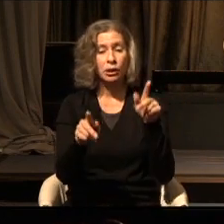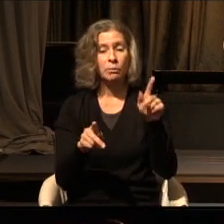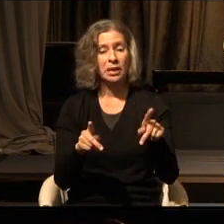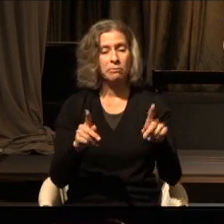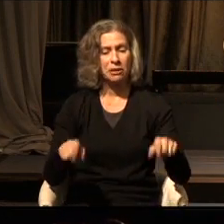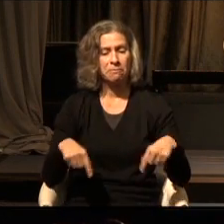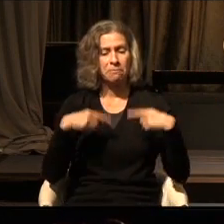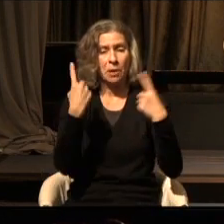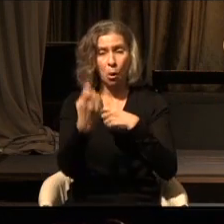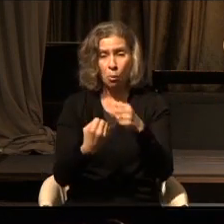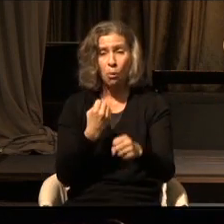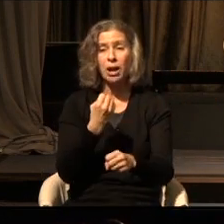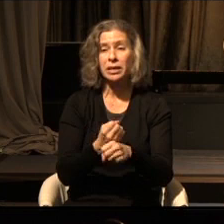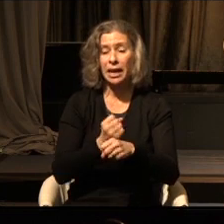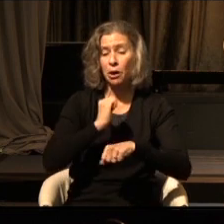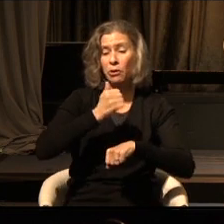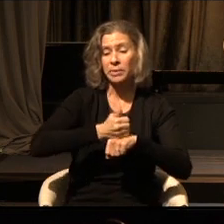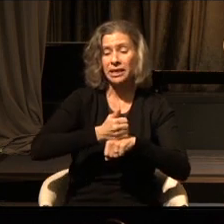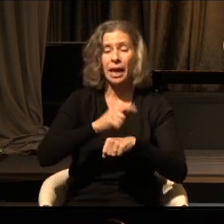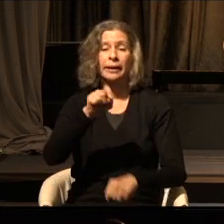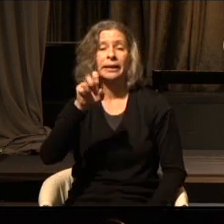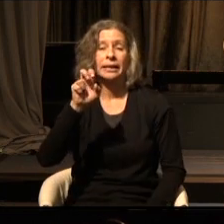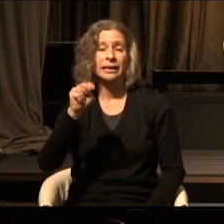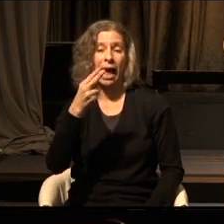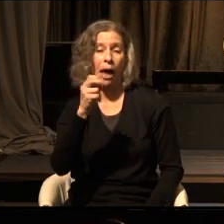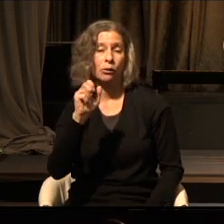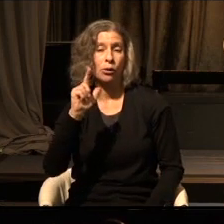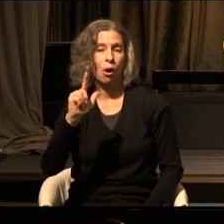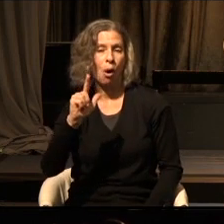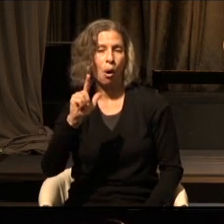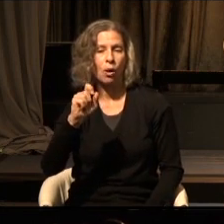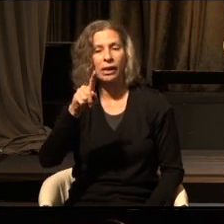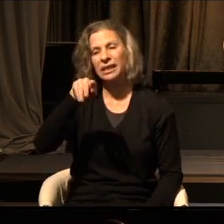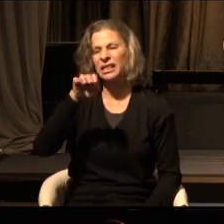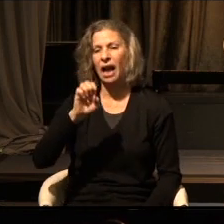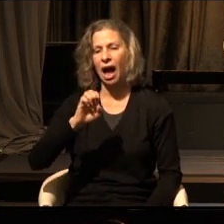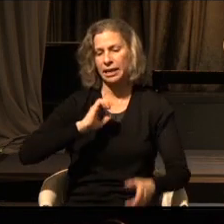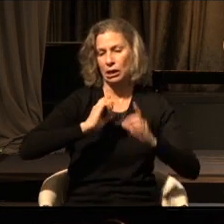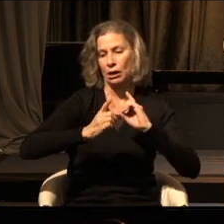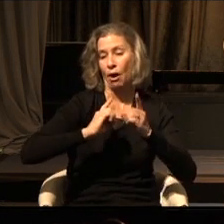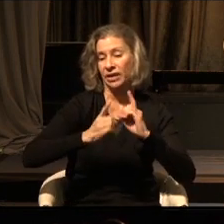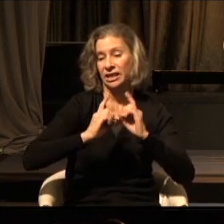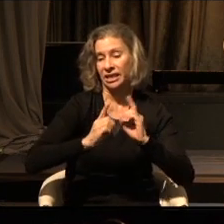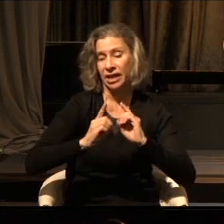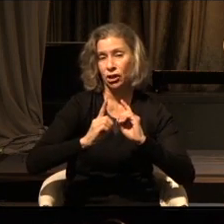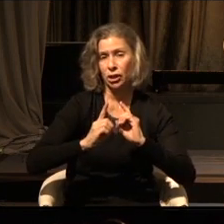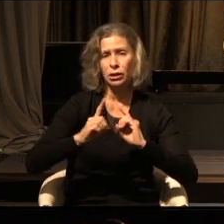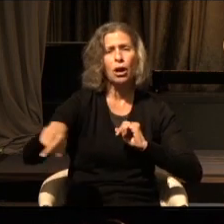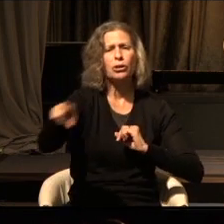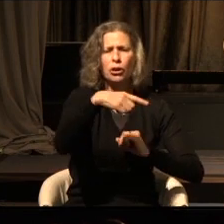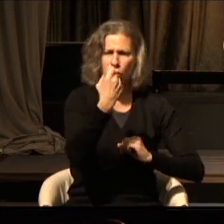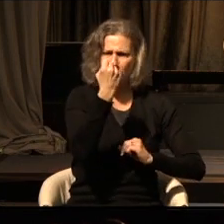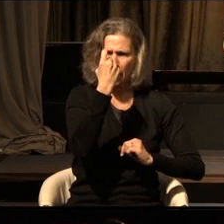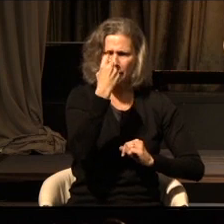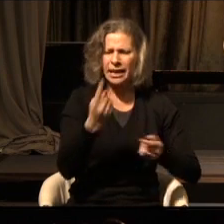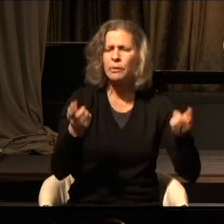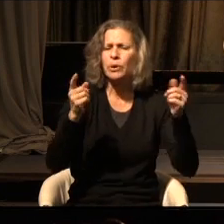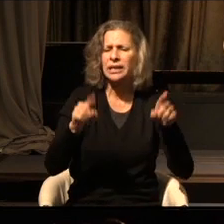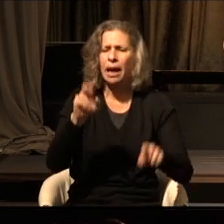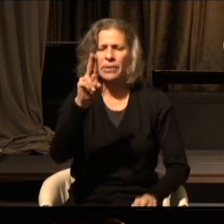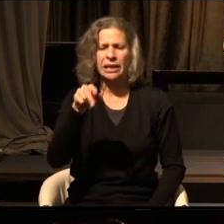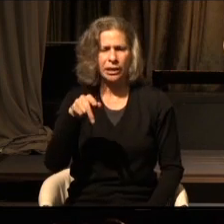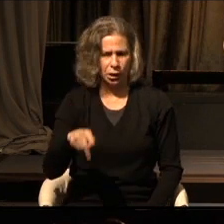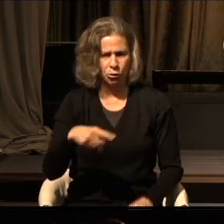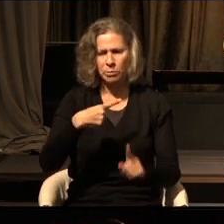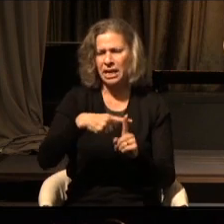has been facilitating town hall style conversations to better understand what arts activities are currently happening in the UP and to determine